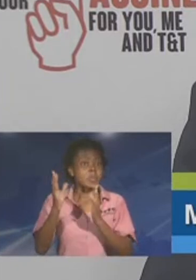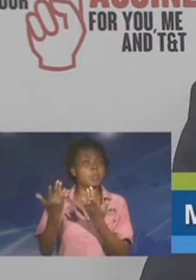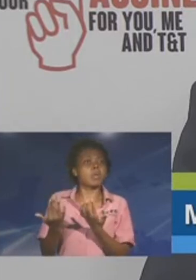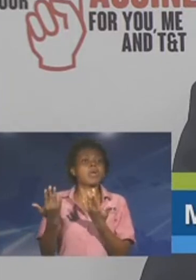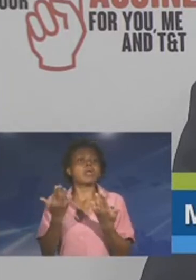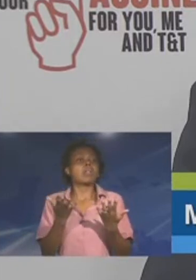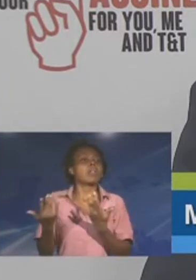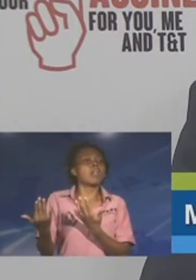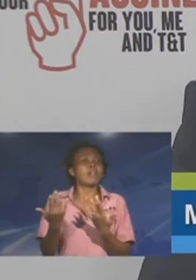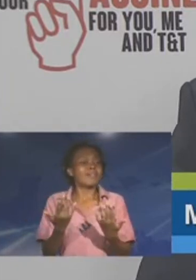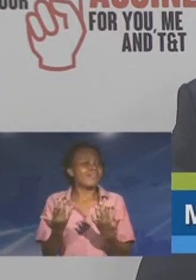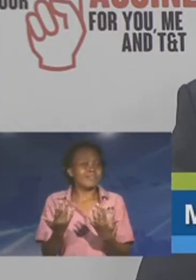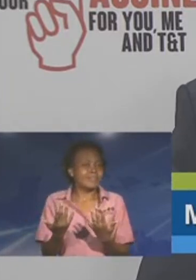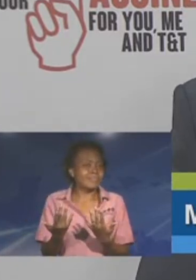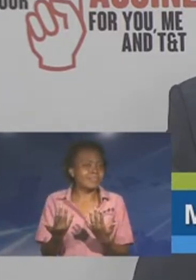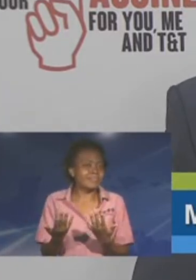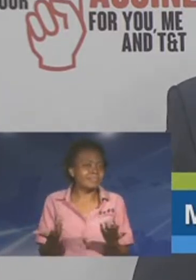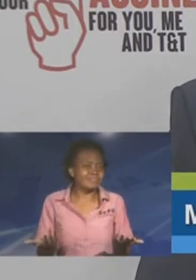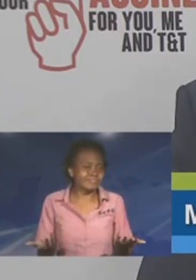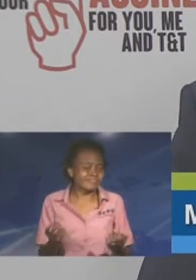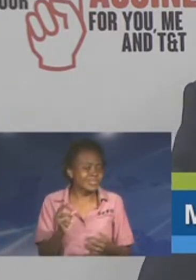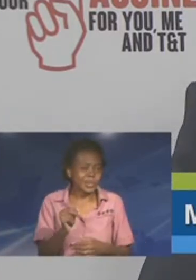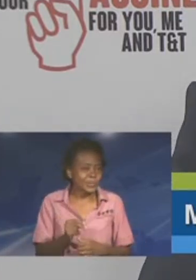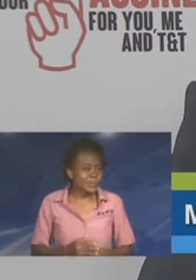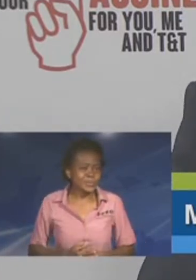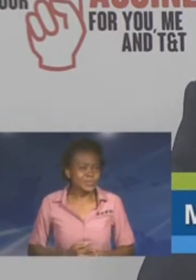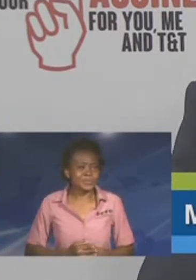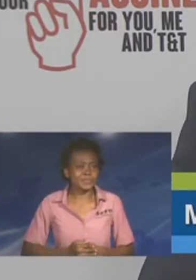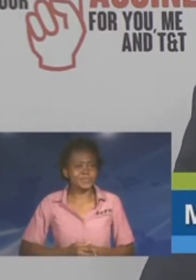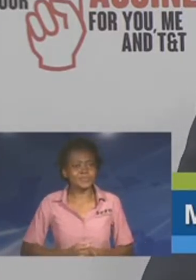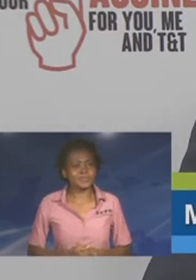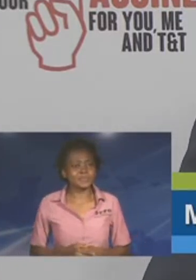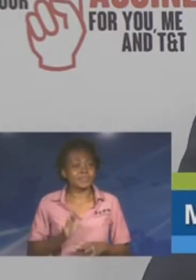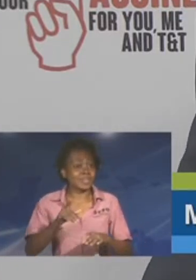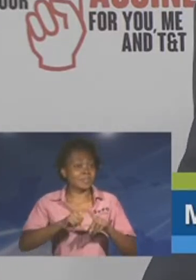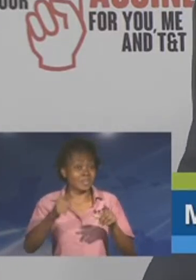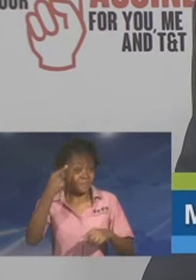program cannot continue at this time, but for the 18 and over, we do have